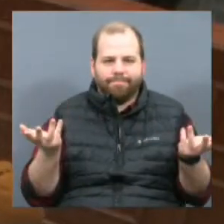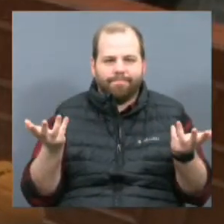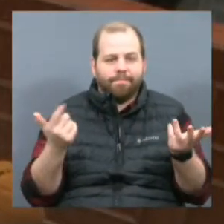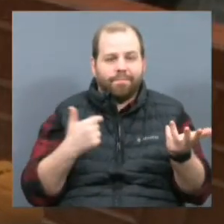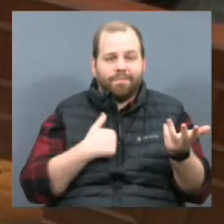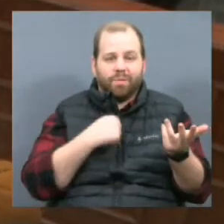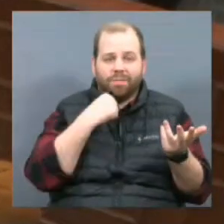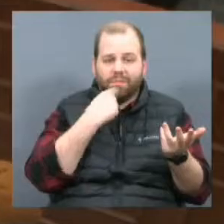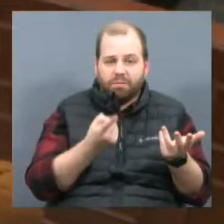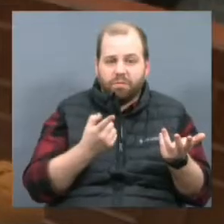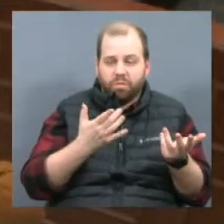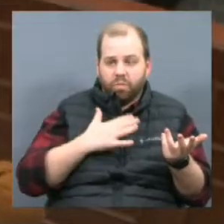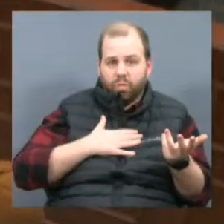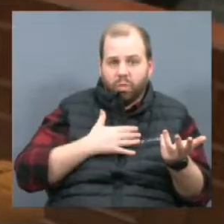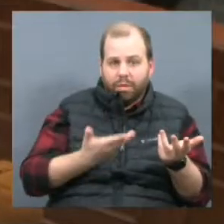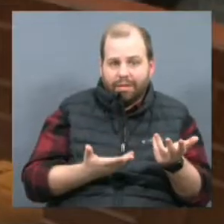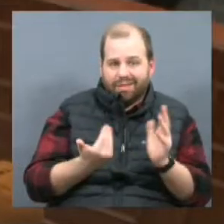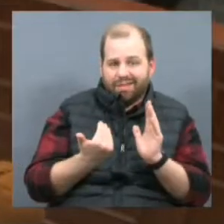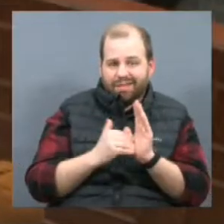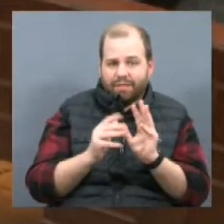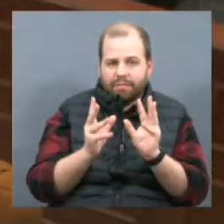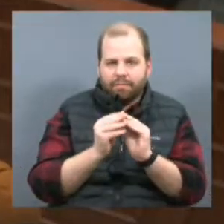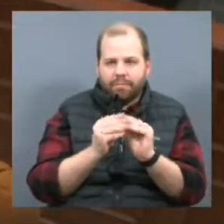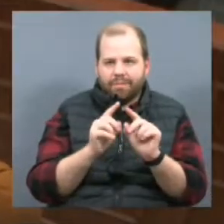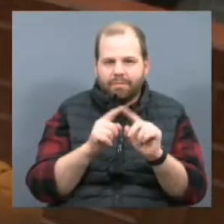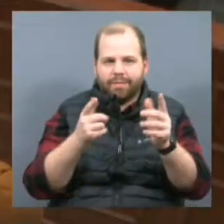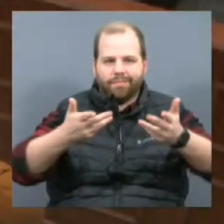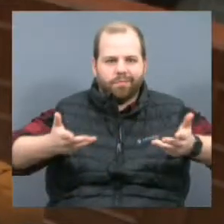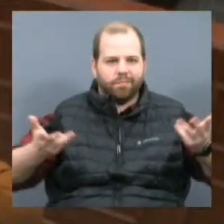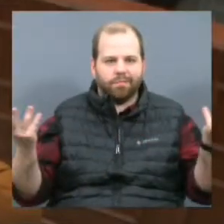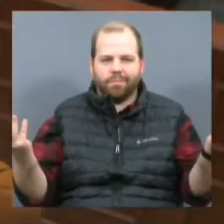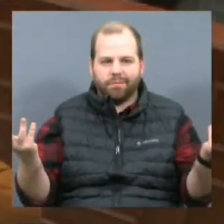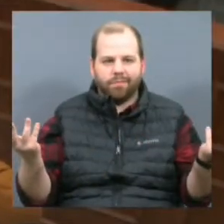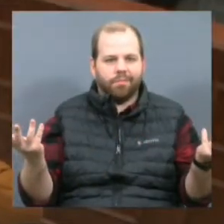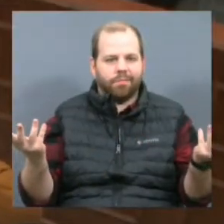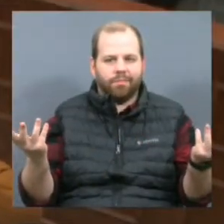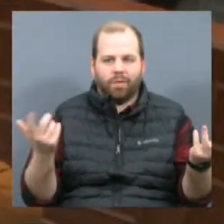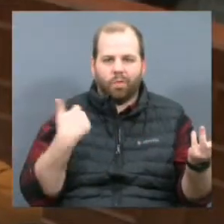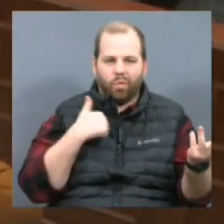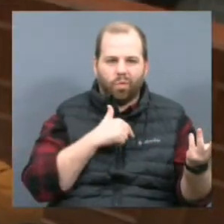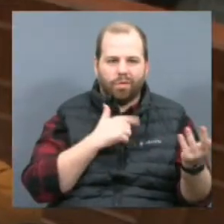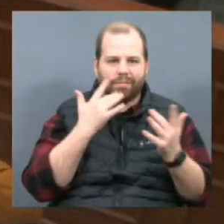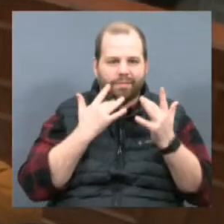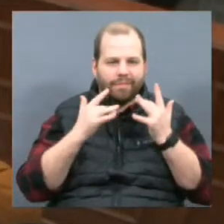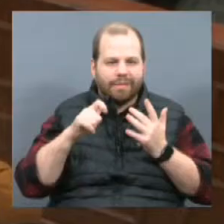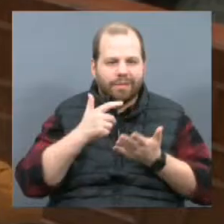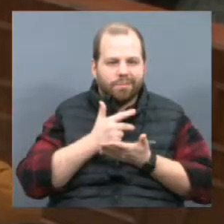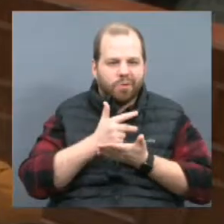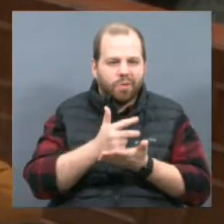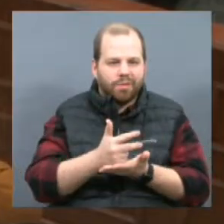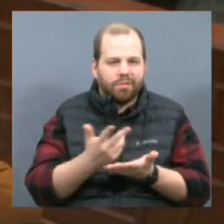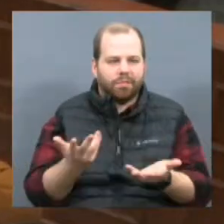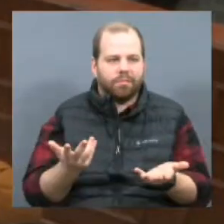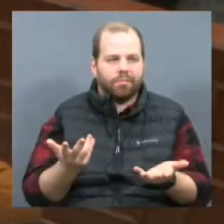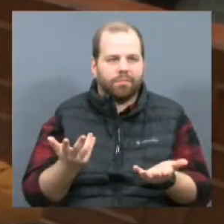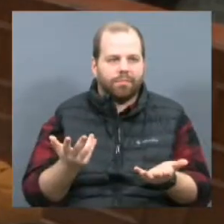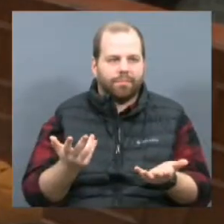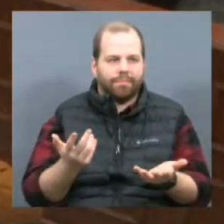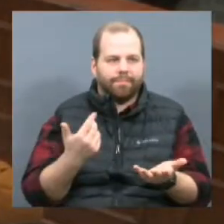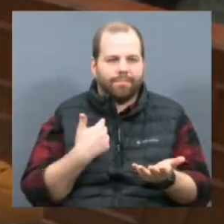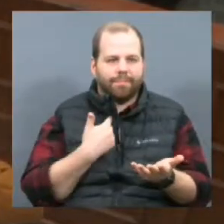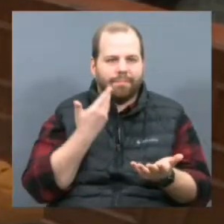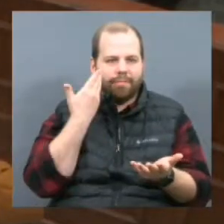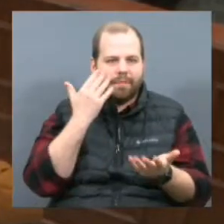would say that we're willing to meet again, but at a certain point, there's needed parking, and I don't know